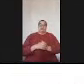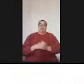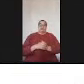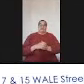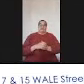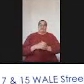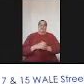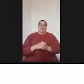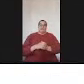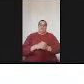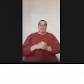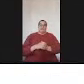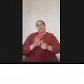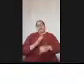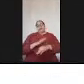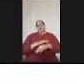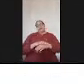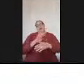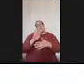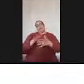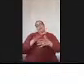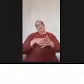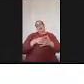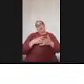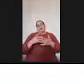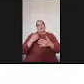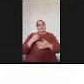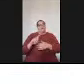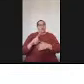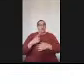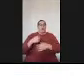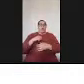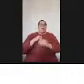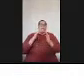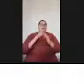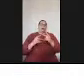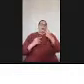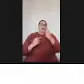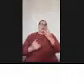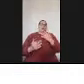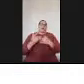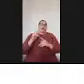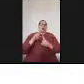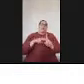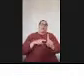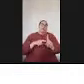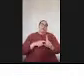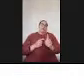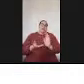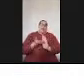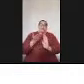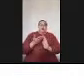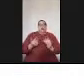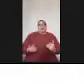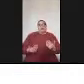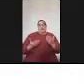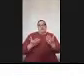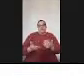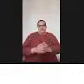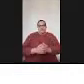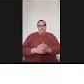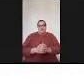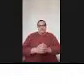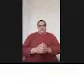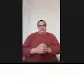These are the timeframes for our phase 2 fire compliance and upgrade of services.